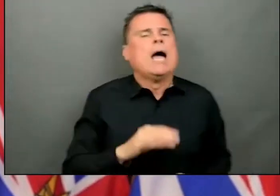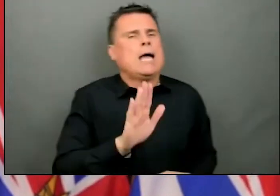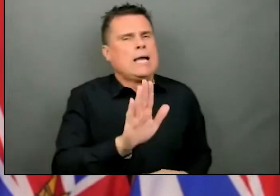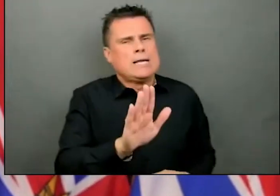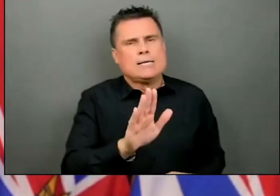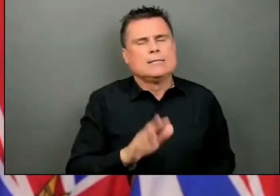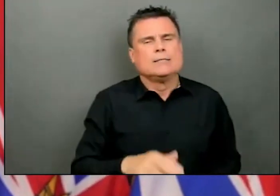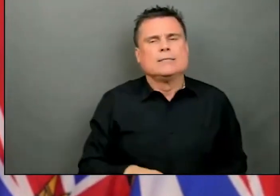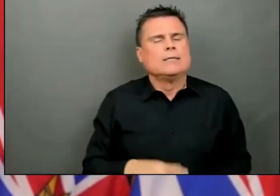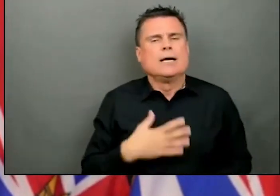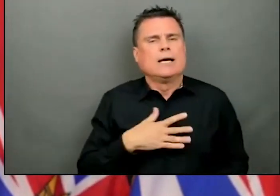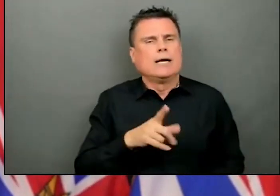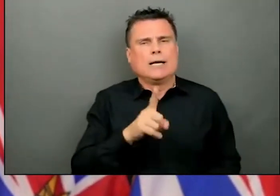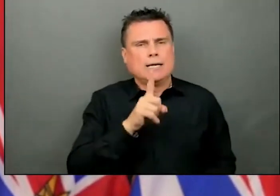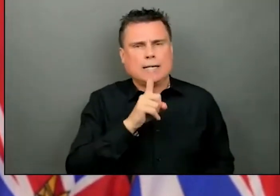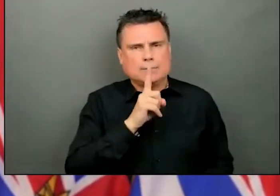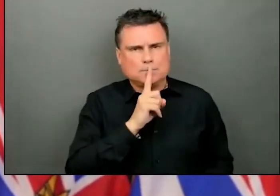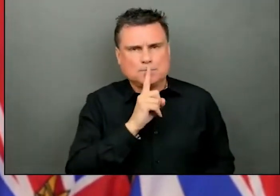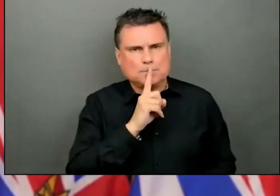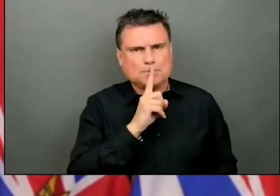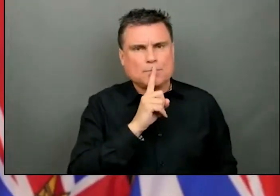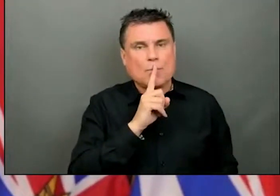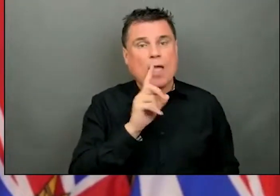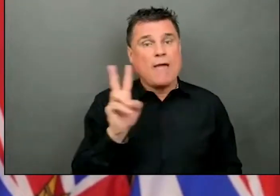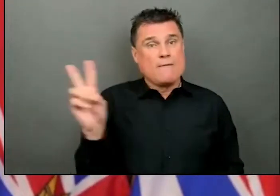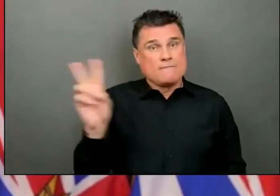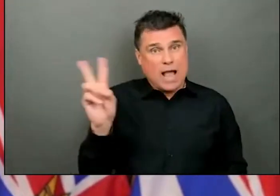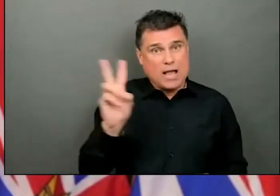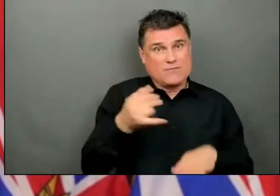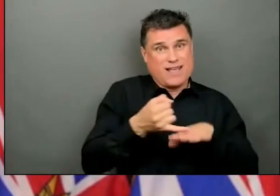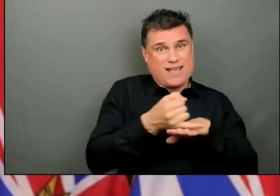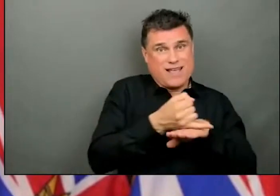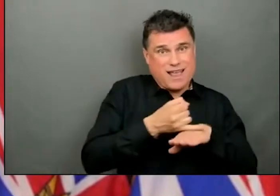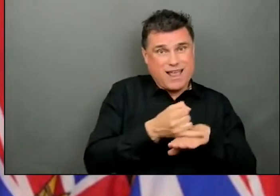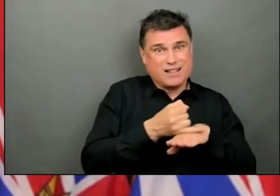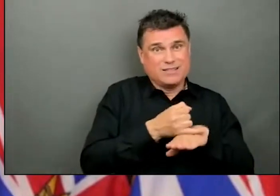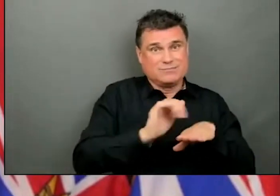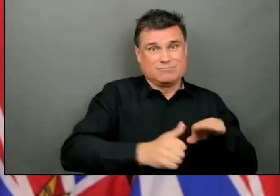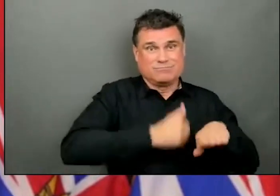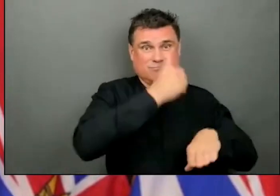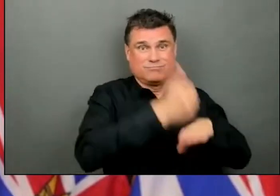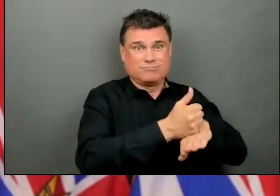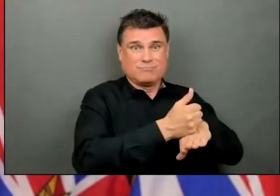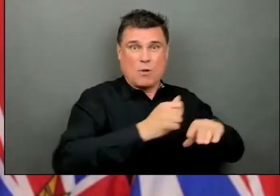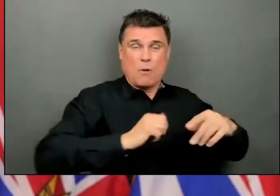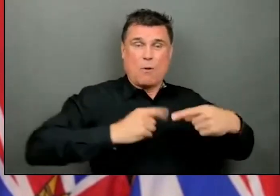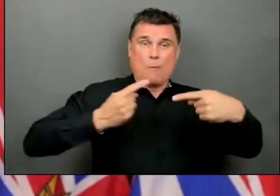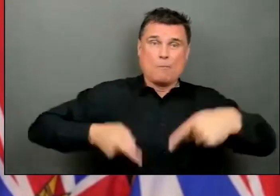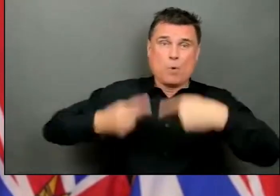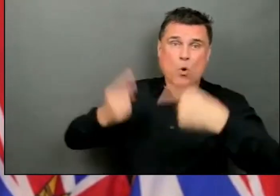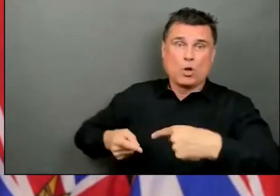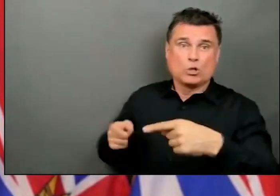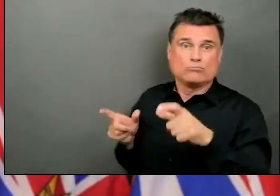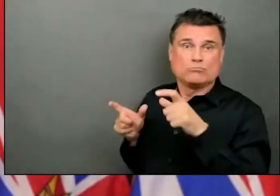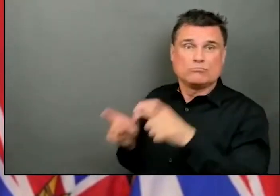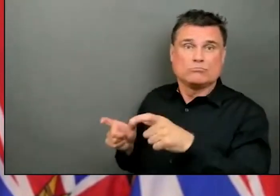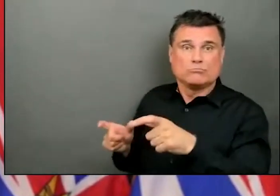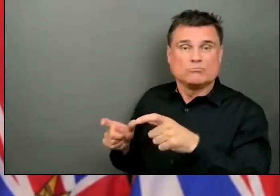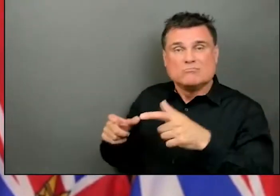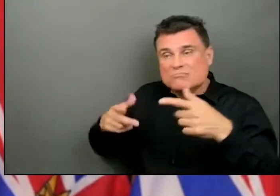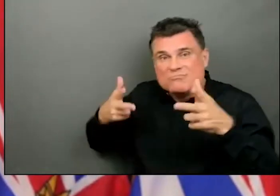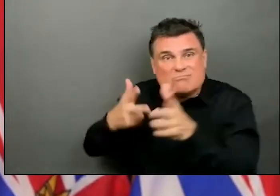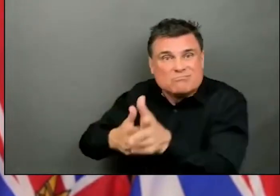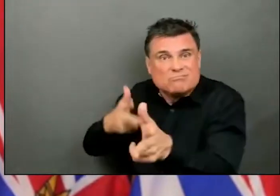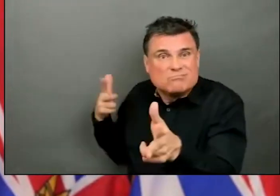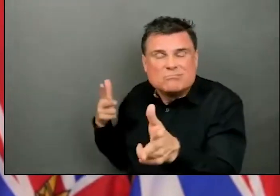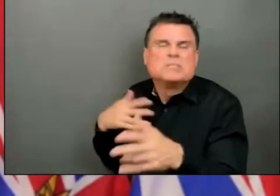On the Island Health Authority, for example, again, we're asking people to use their common sense. We're asking them, and the vast majority, Rob, as you know,